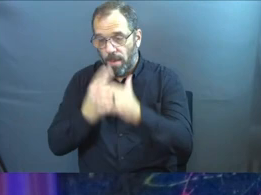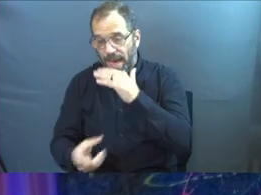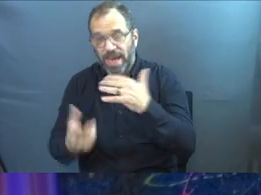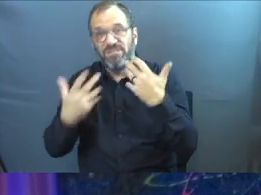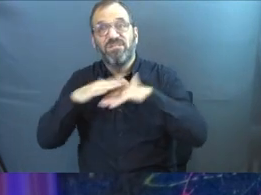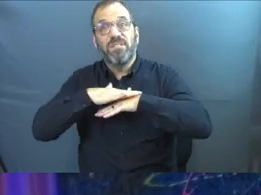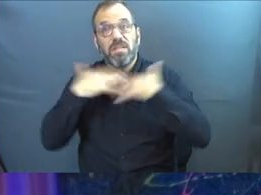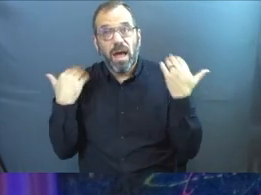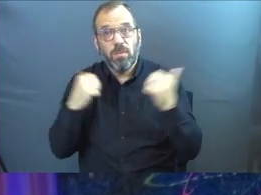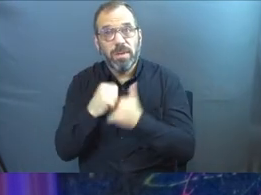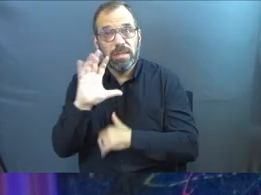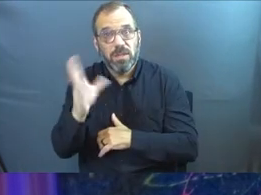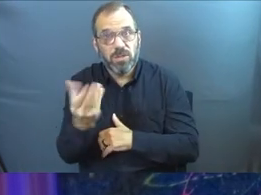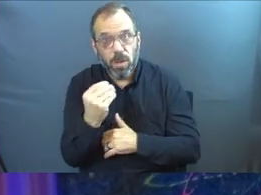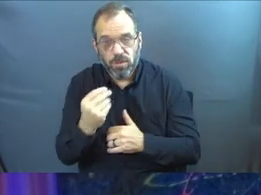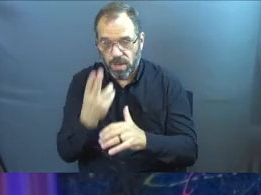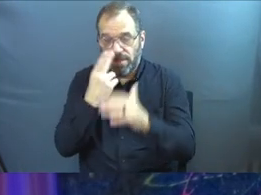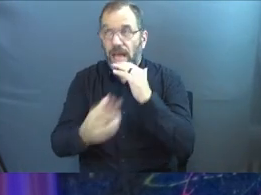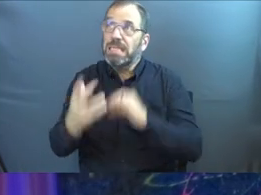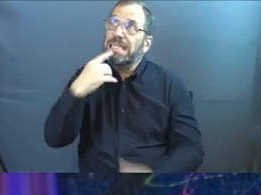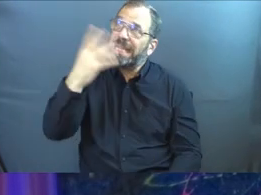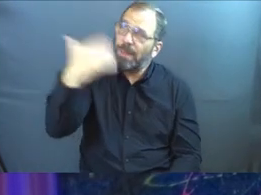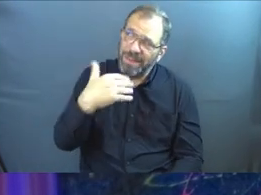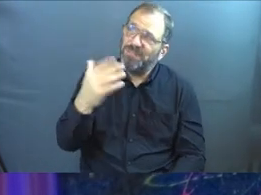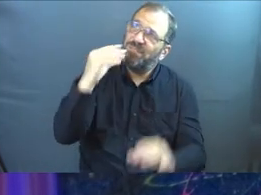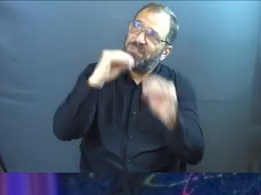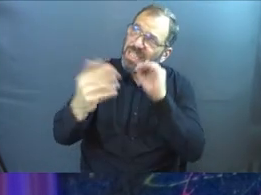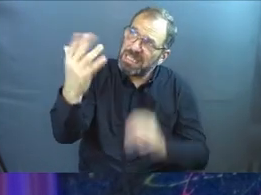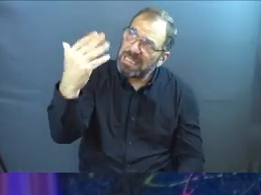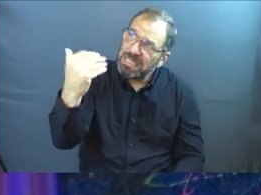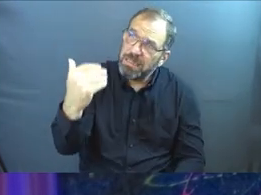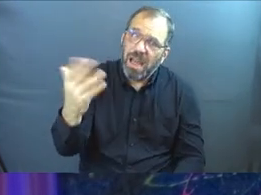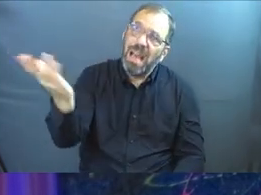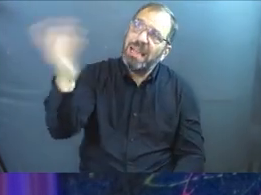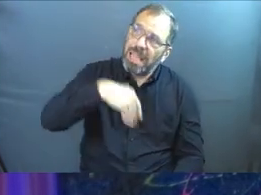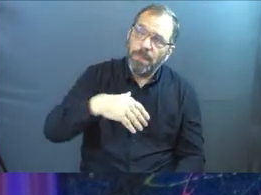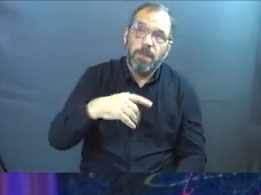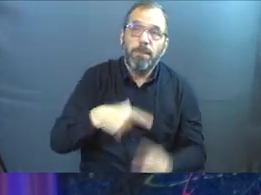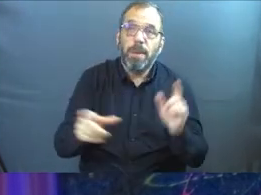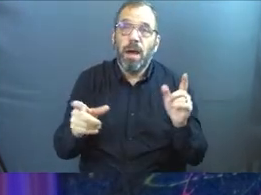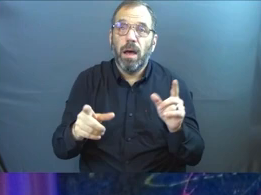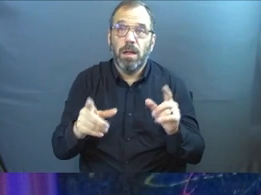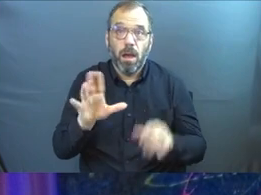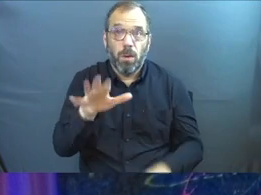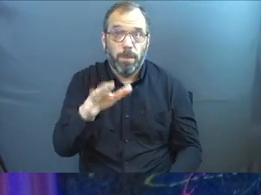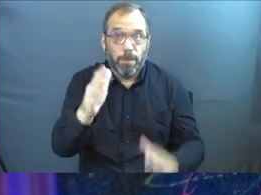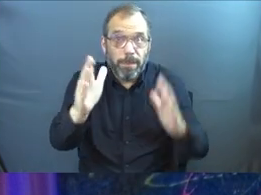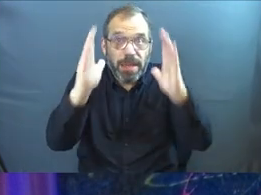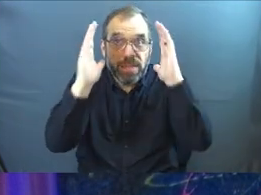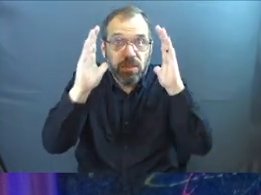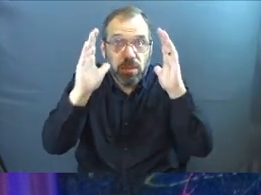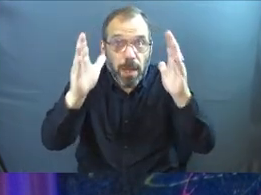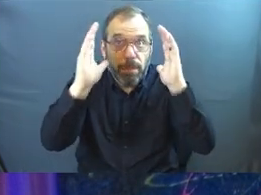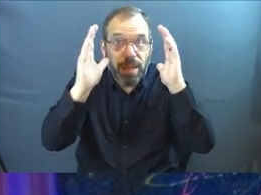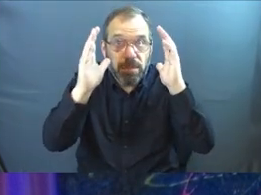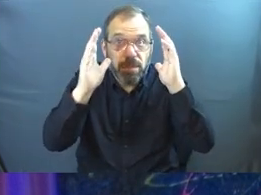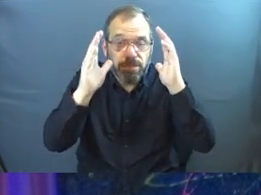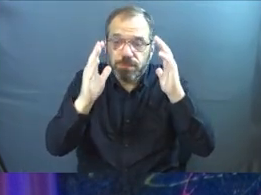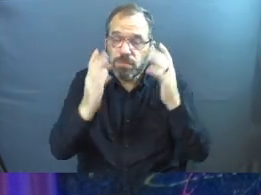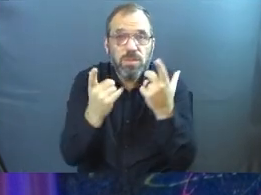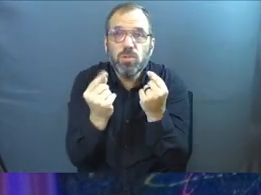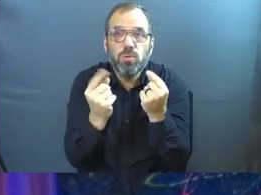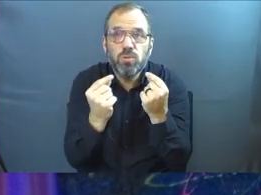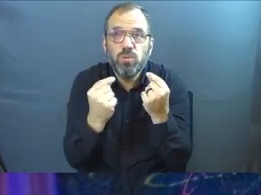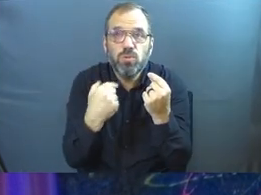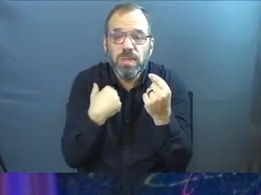with his culture, and he wants God to come and do something. He wants God to come and do something, but don't miss this part. What does he want God to